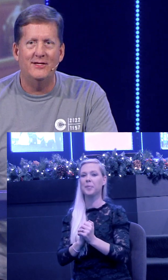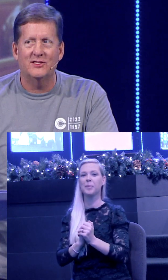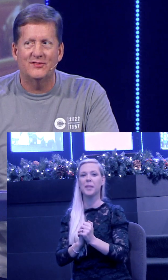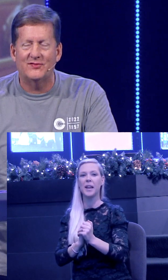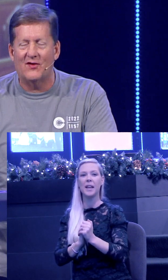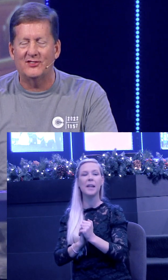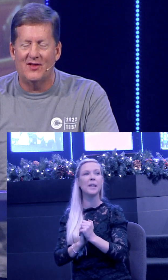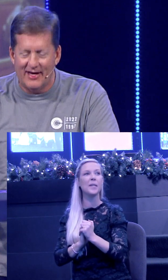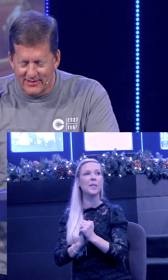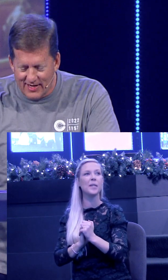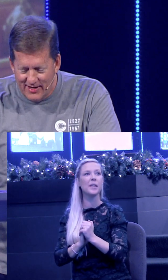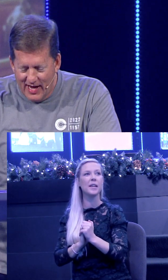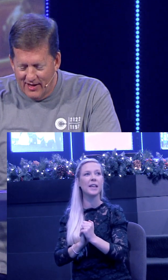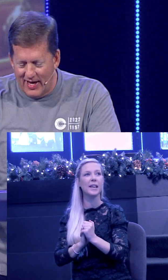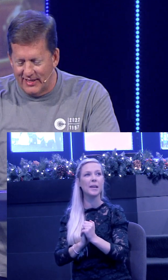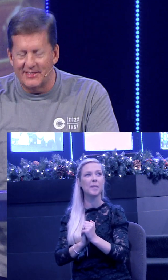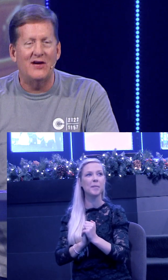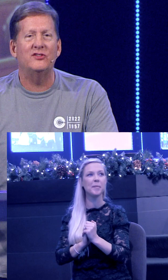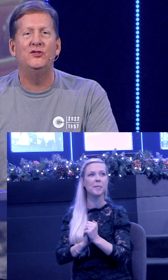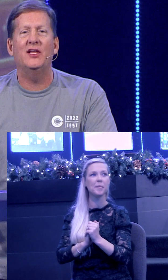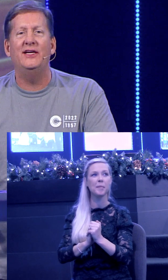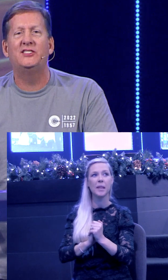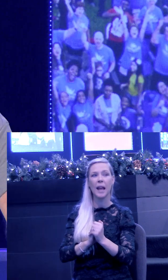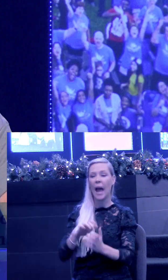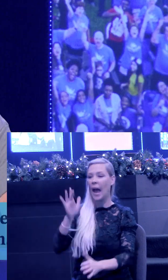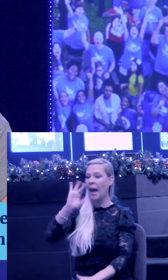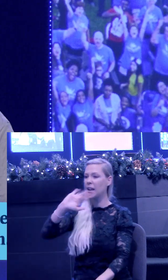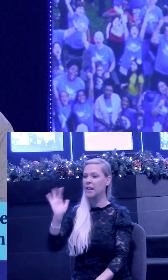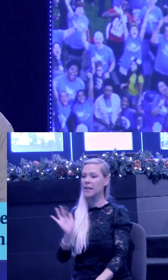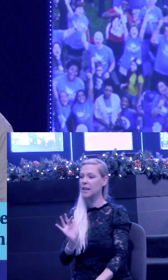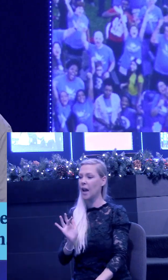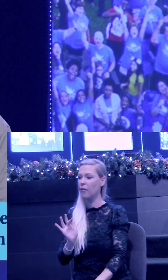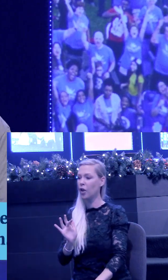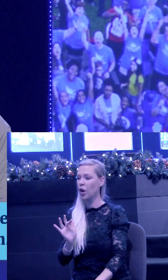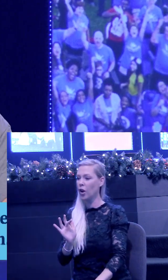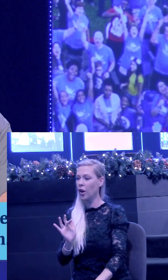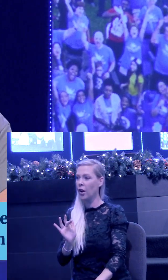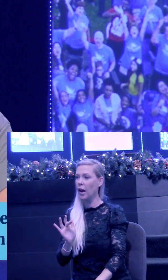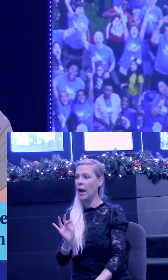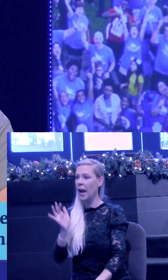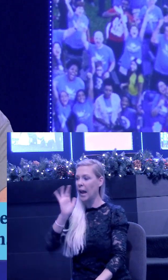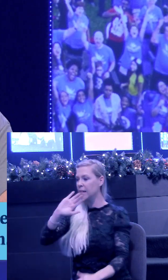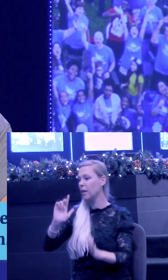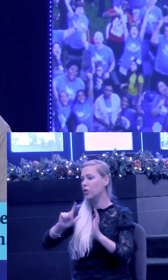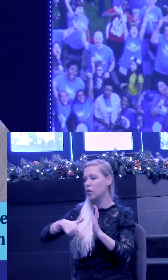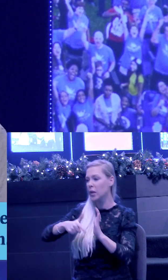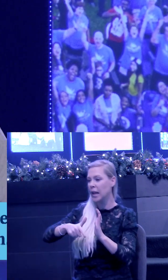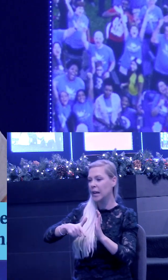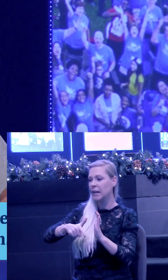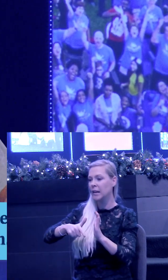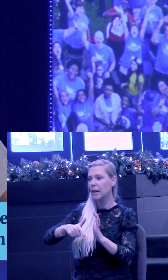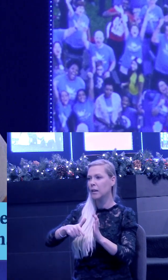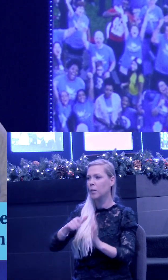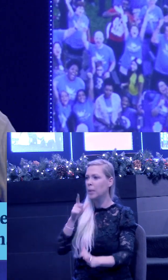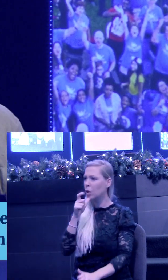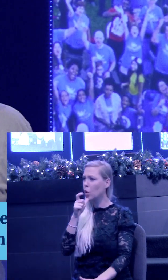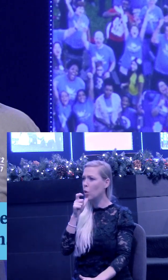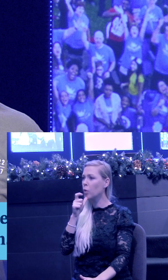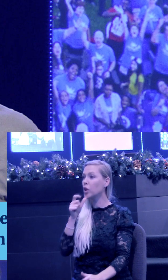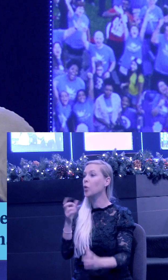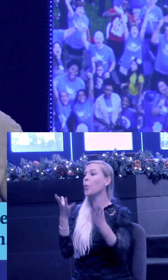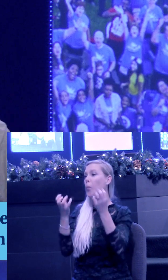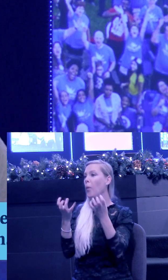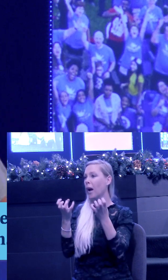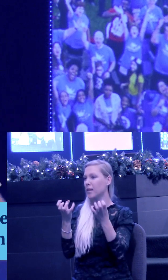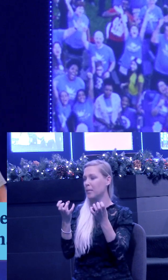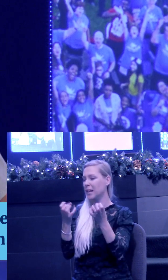greatest hits as far as lines that I like. It's never too late to be who you might have been. I mean, if you've been around community more than 5 minutes, you've